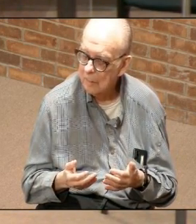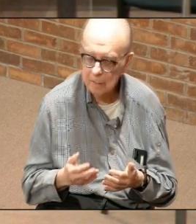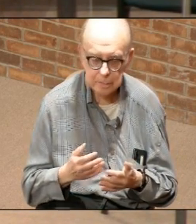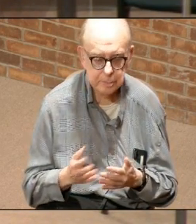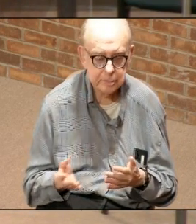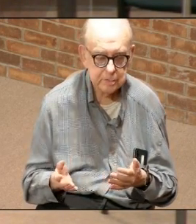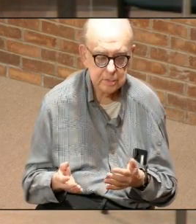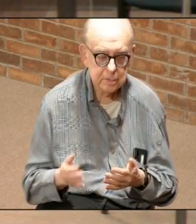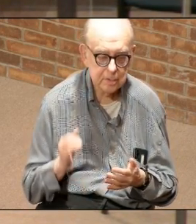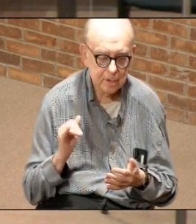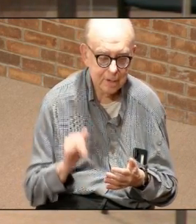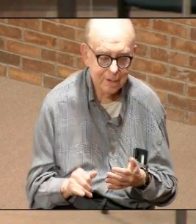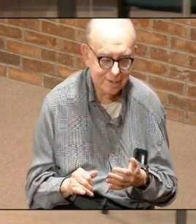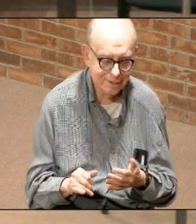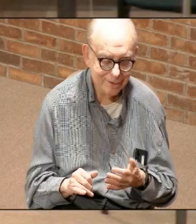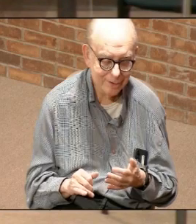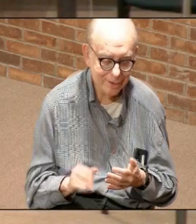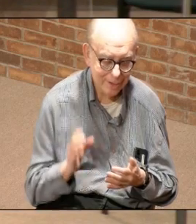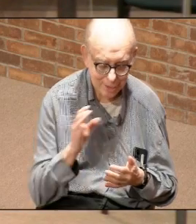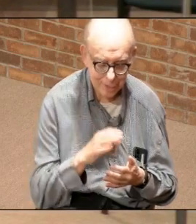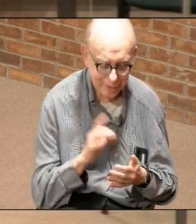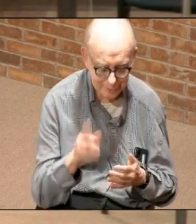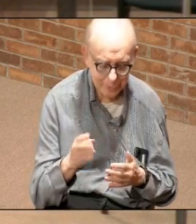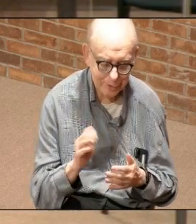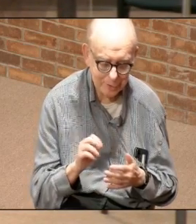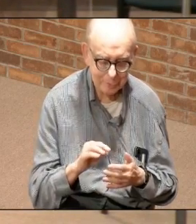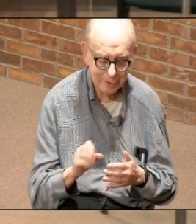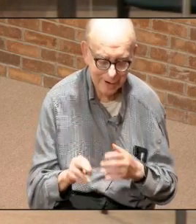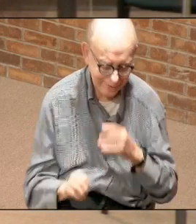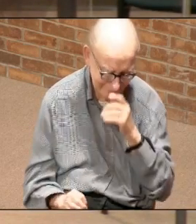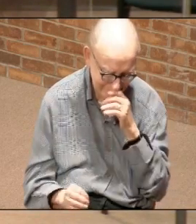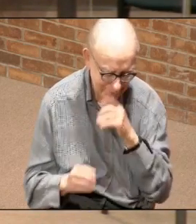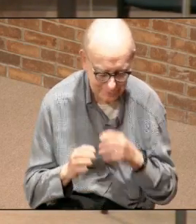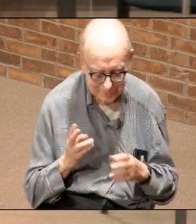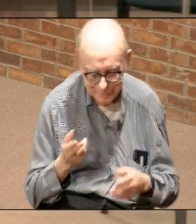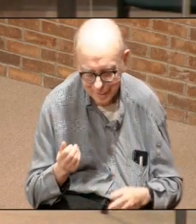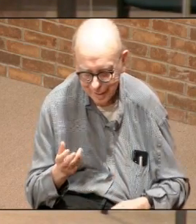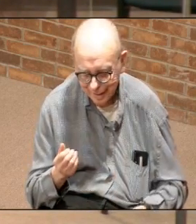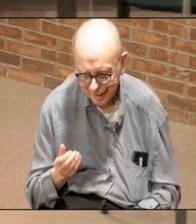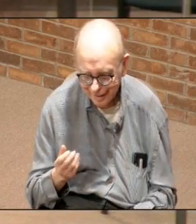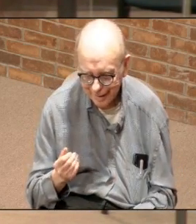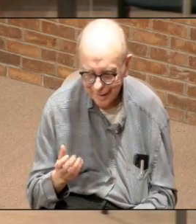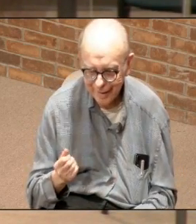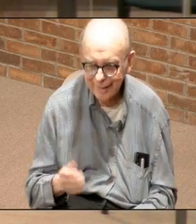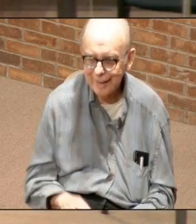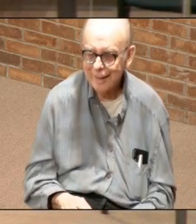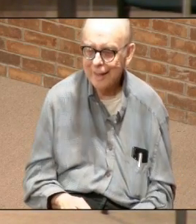Some of you are still looking for your brain. No, I'm only kidding.